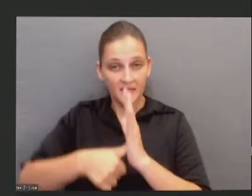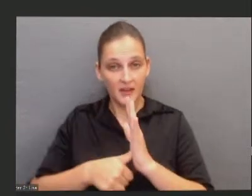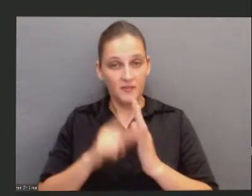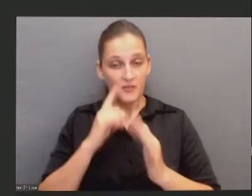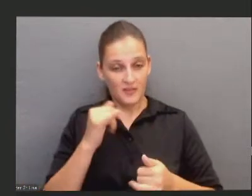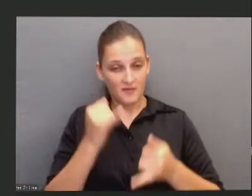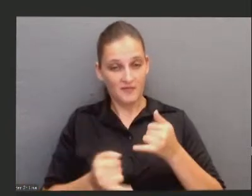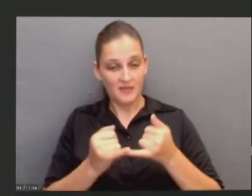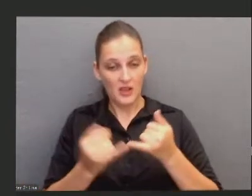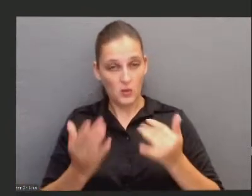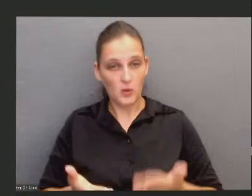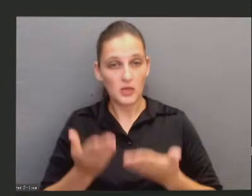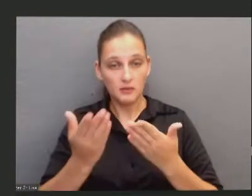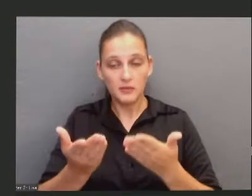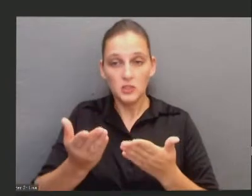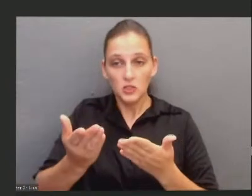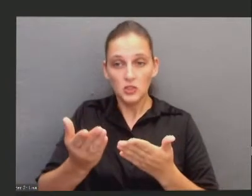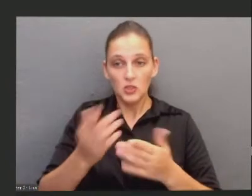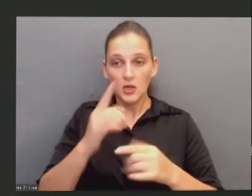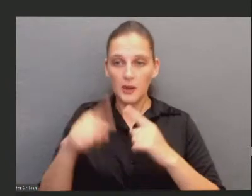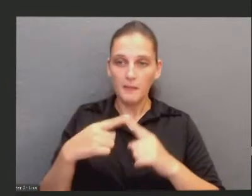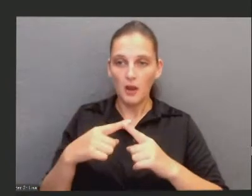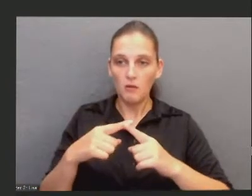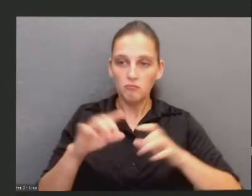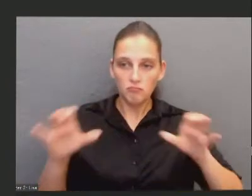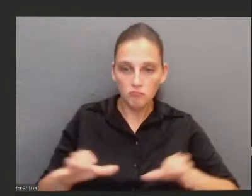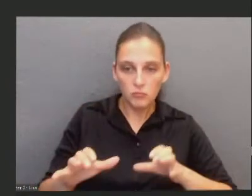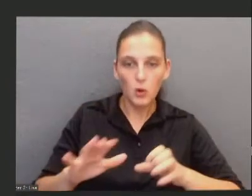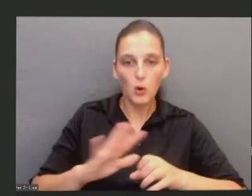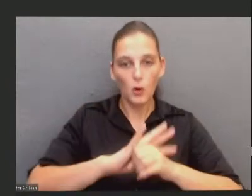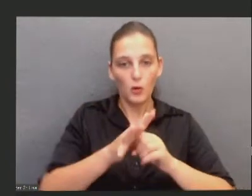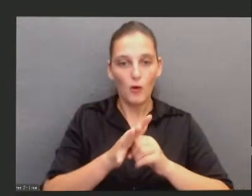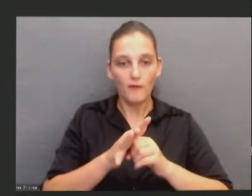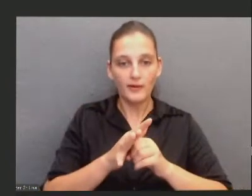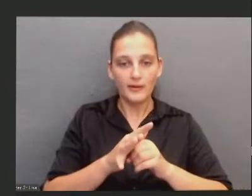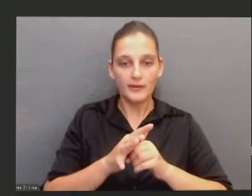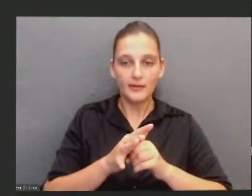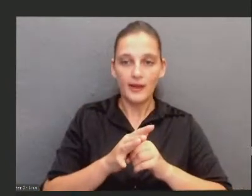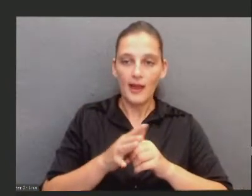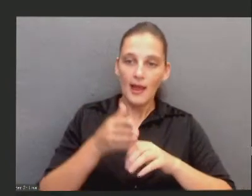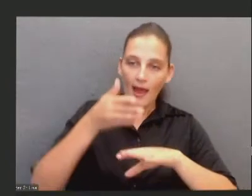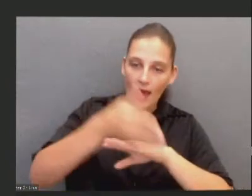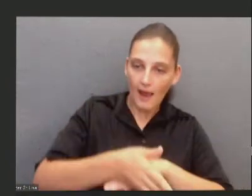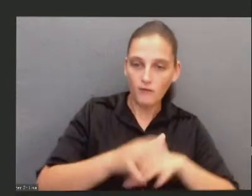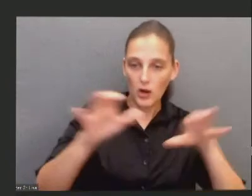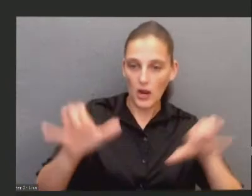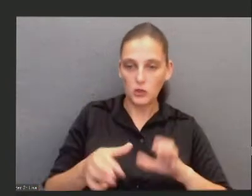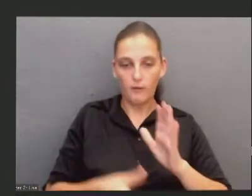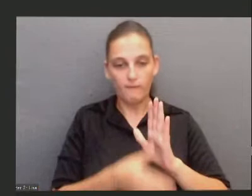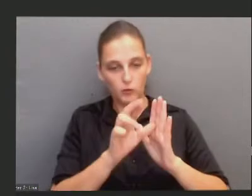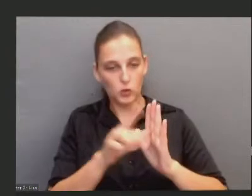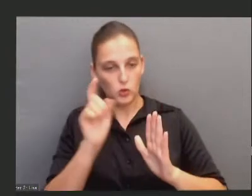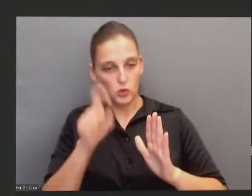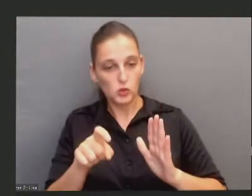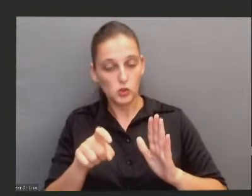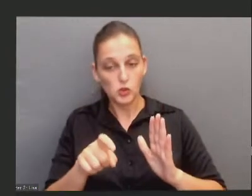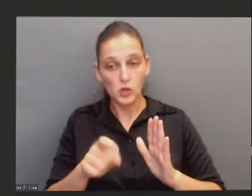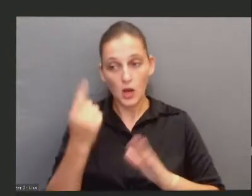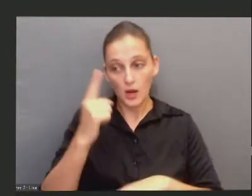recommendation of conducting a COVID-19 after action review, which emphasizes that the input